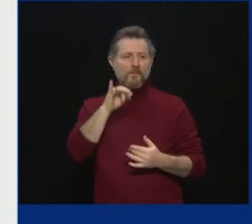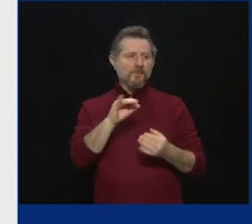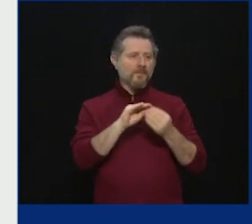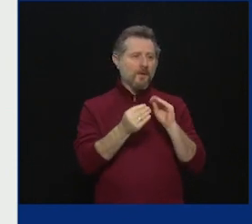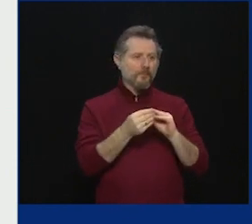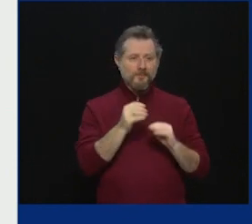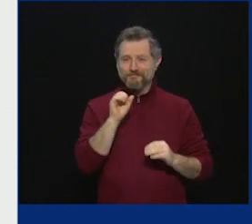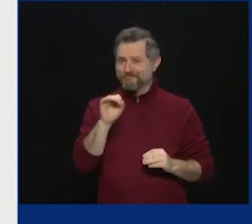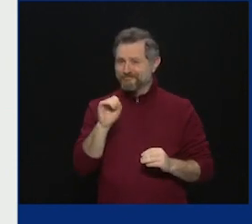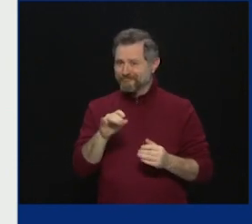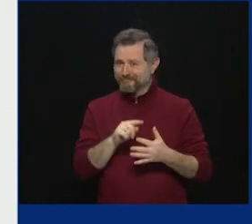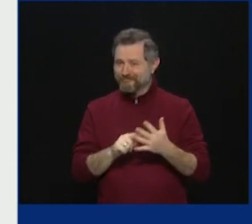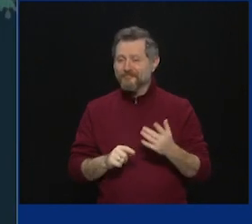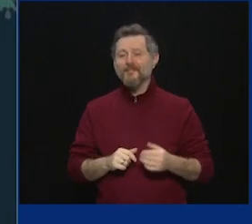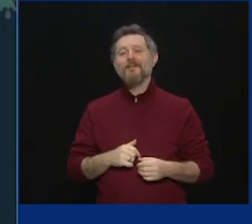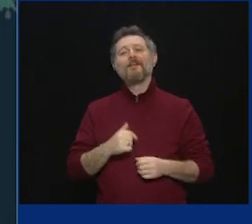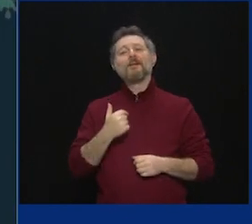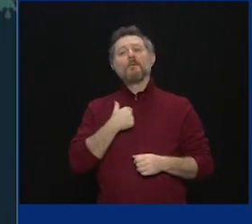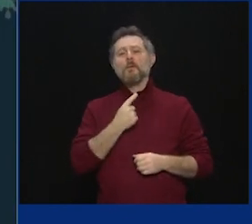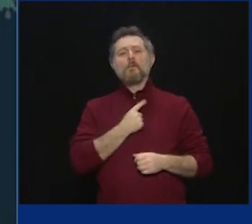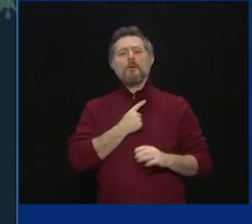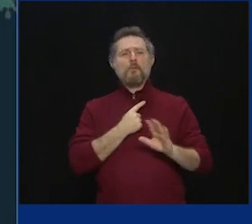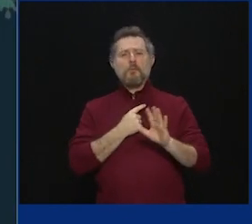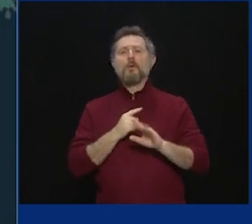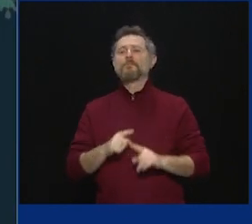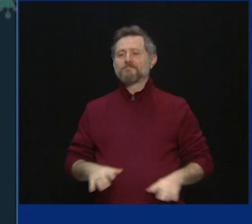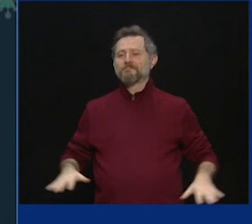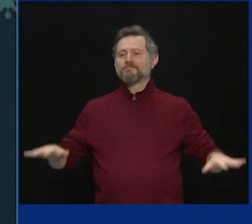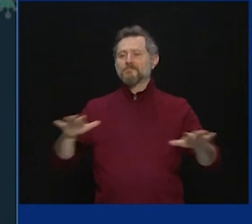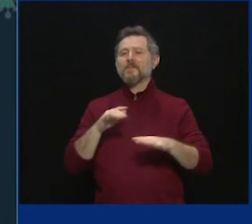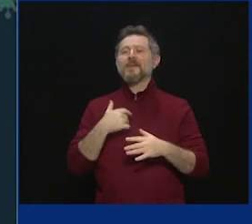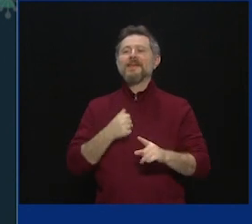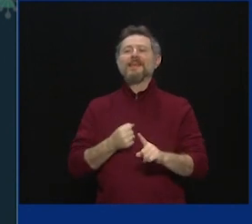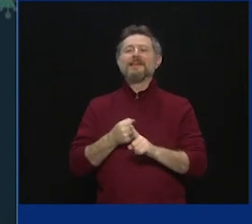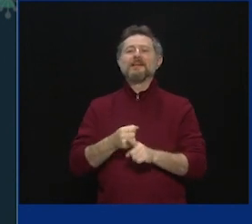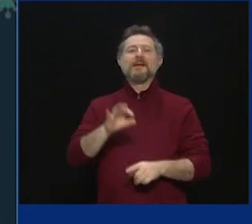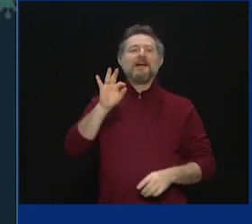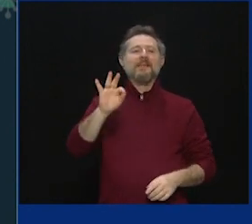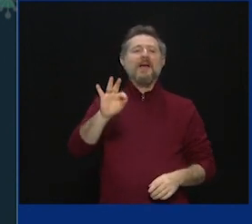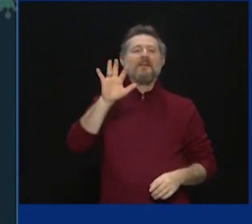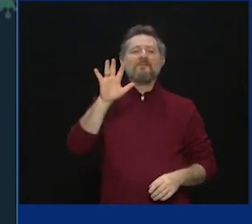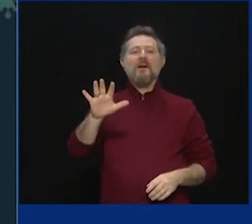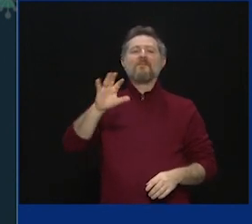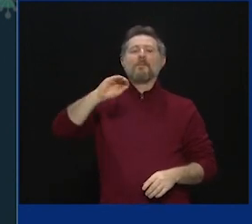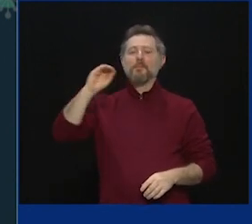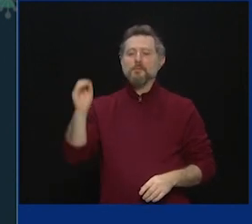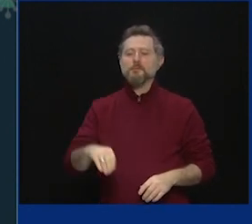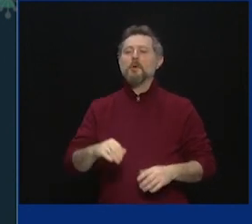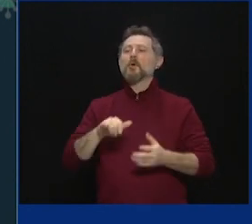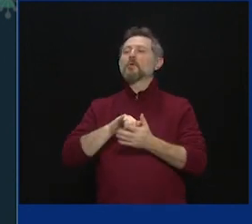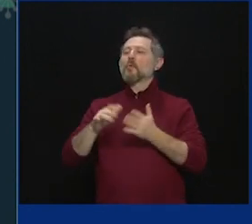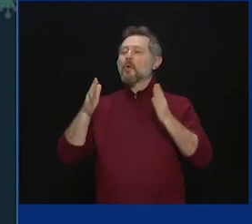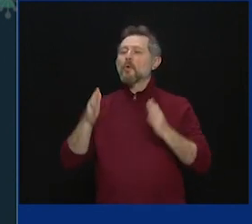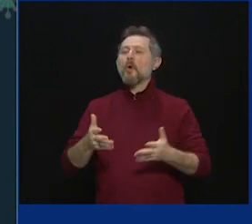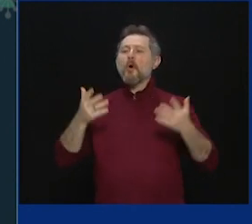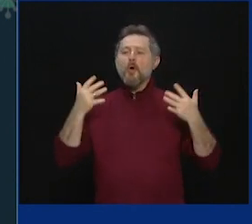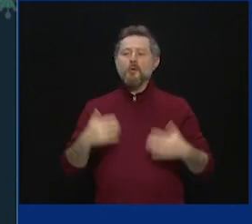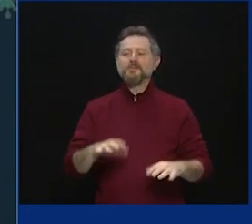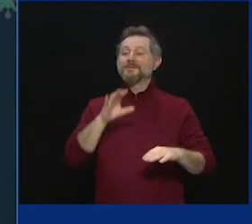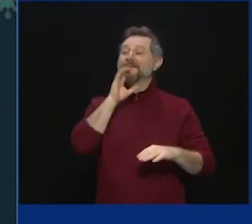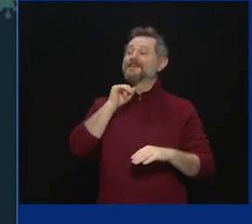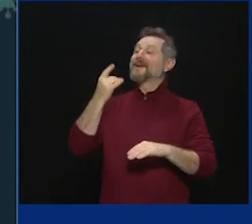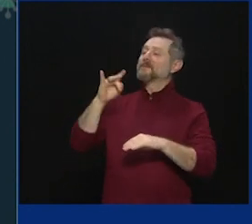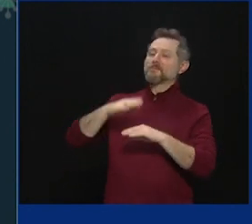didn't do this alone. We did this with New Yorkers. We hit 95% of New Yorkers over the 18 have had at least one dose.